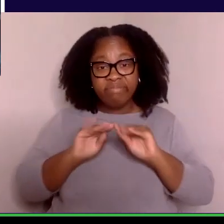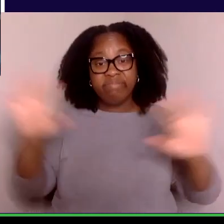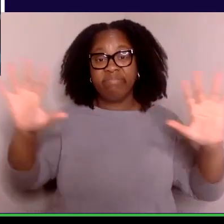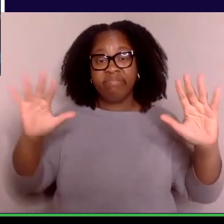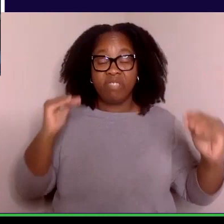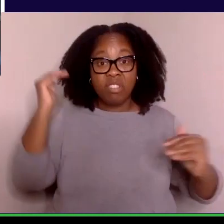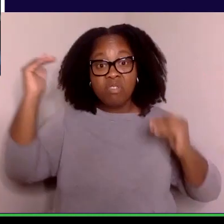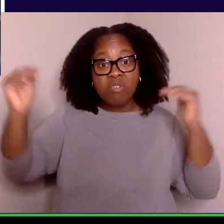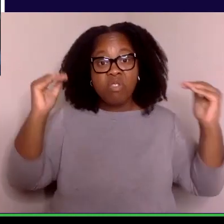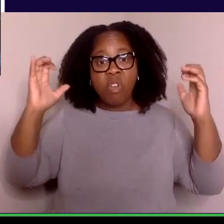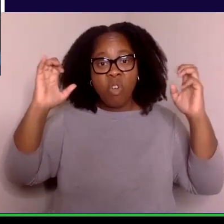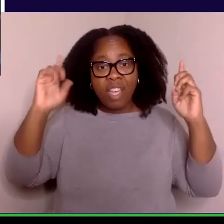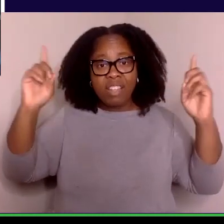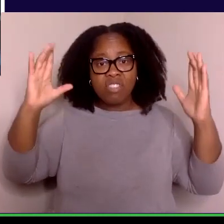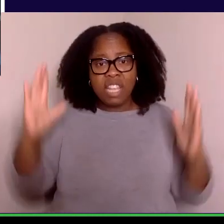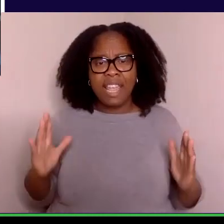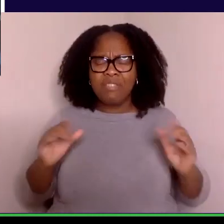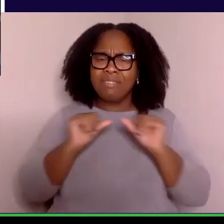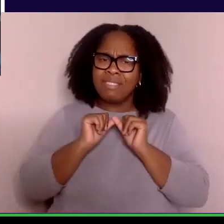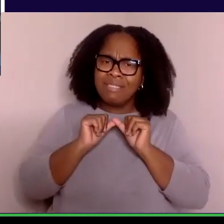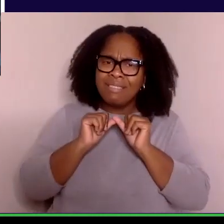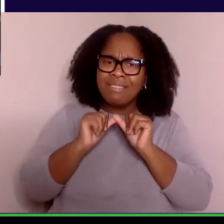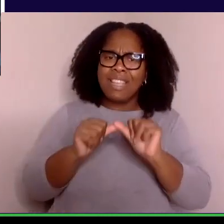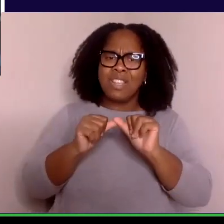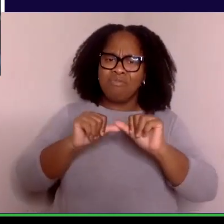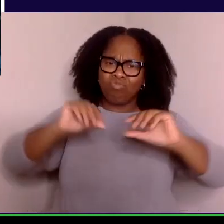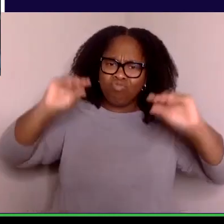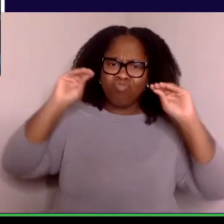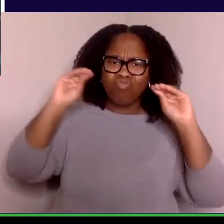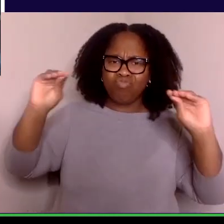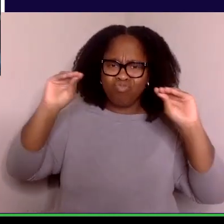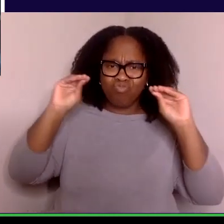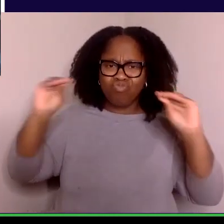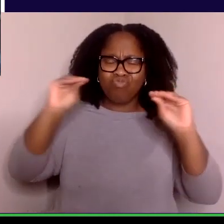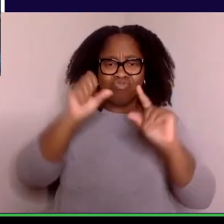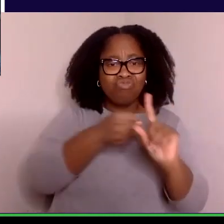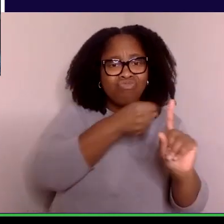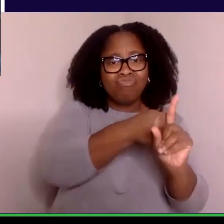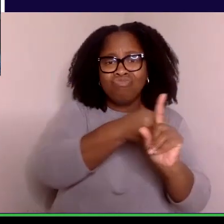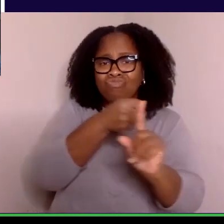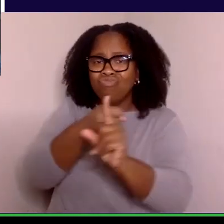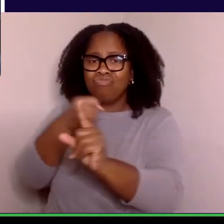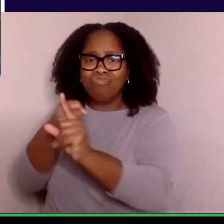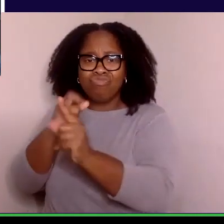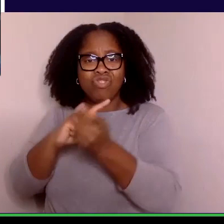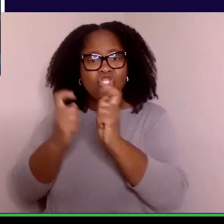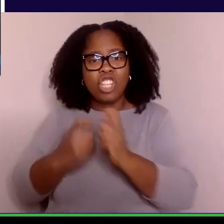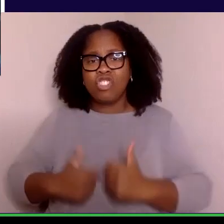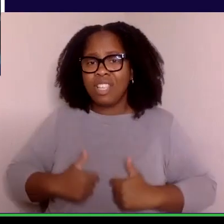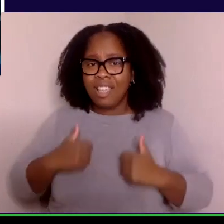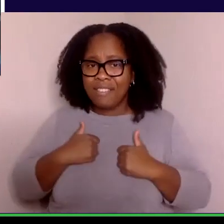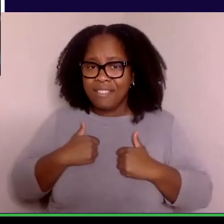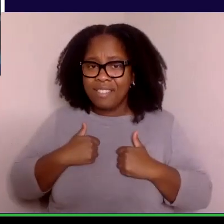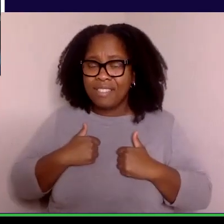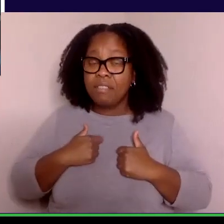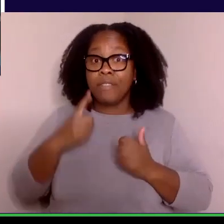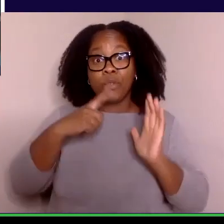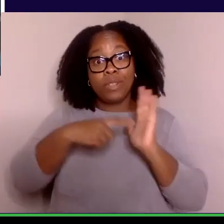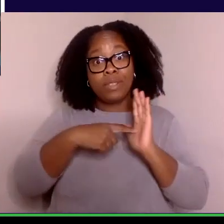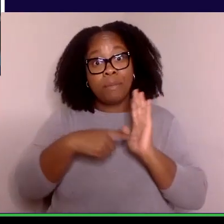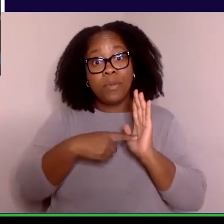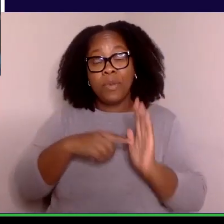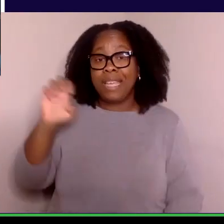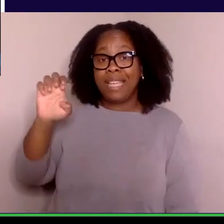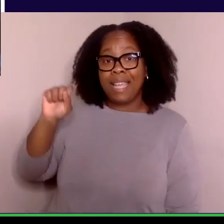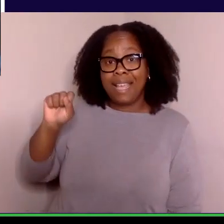continue to deliver life-changing instruction, including ESL and citizenship